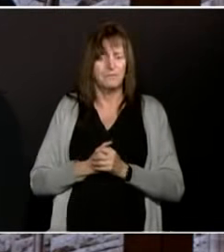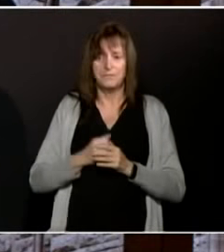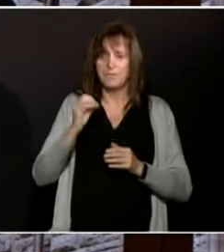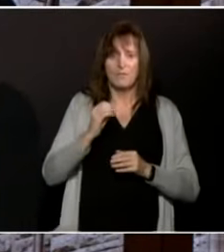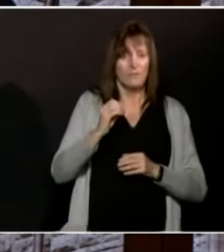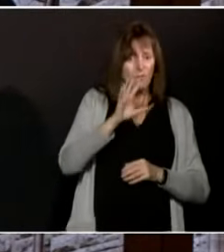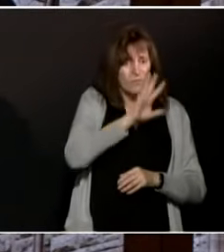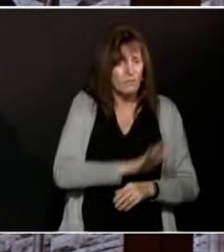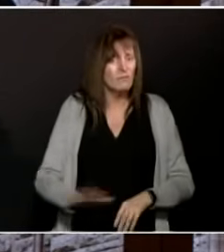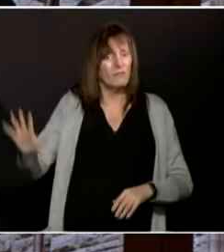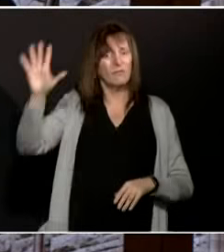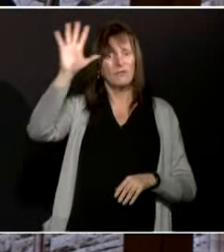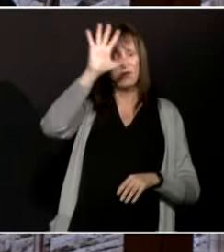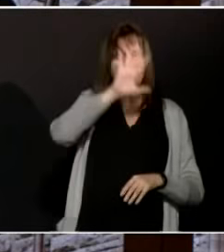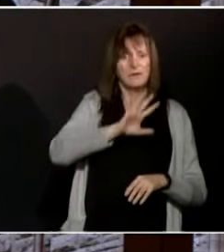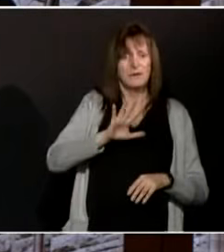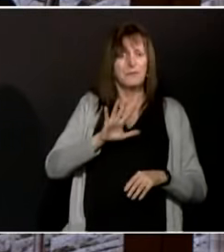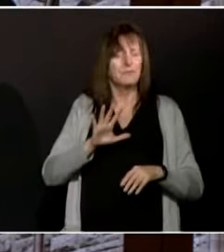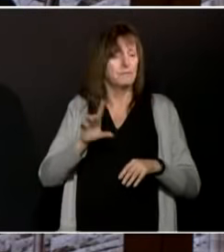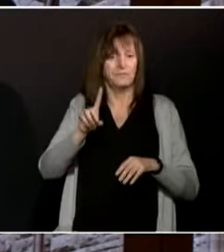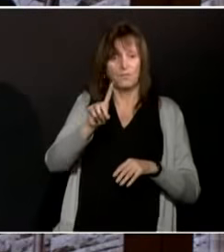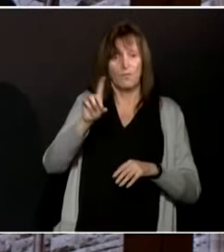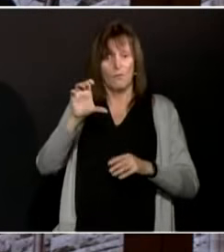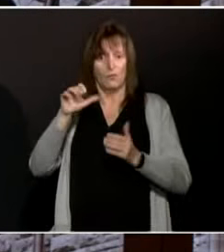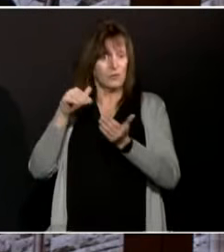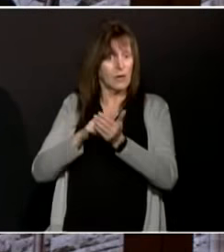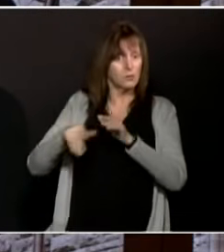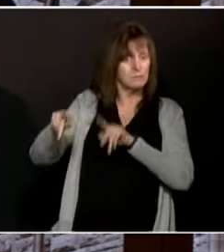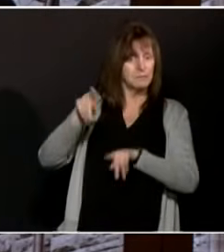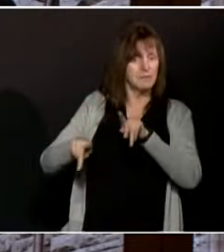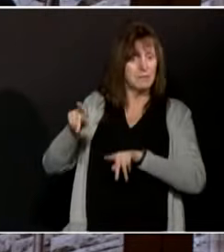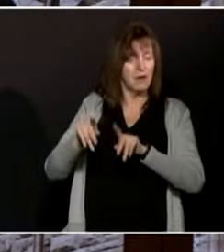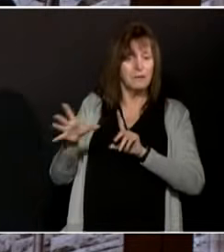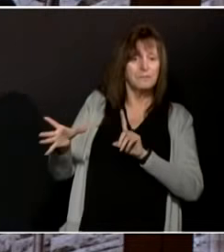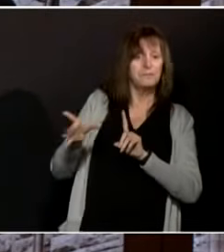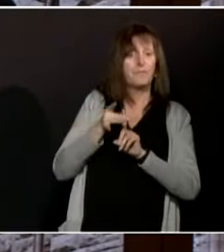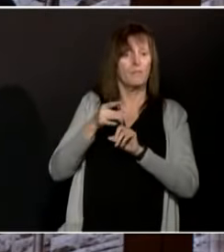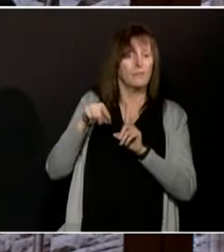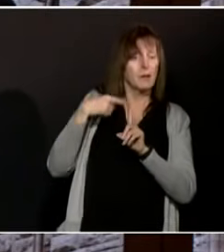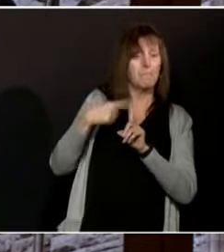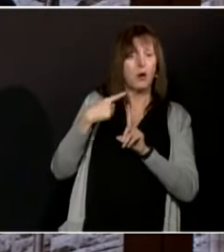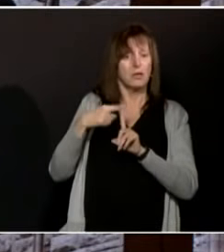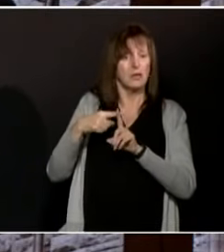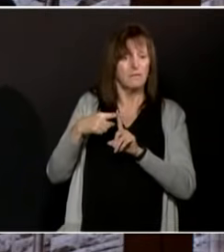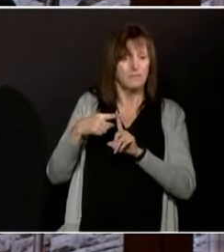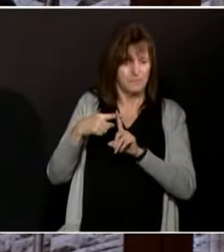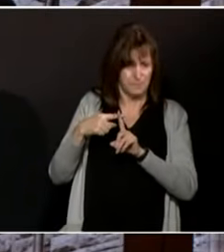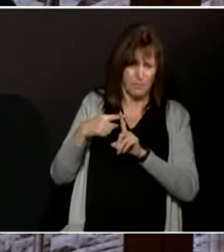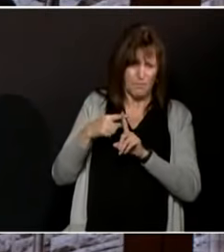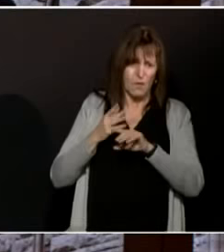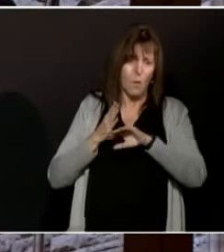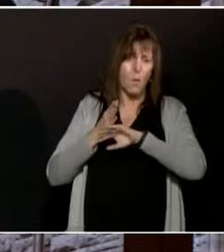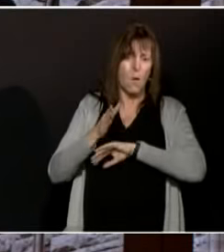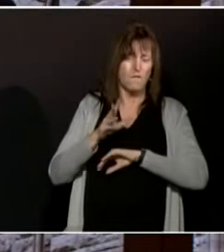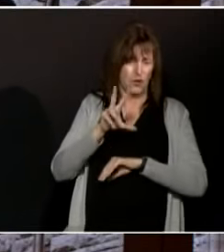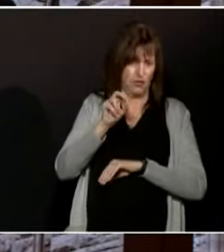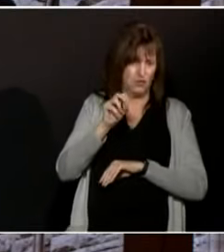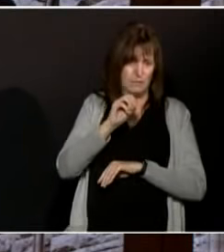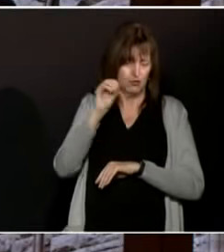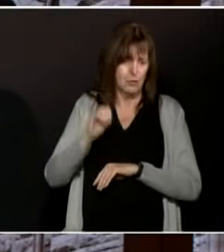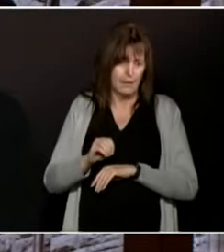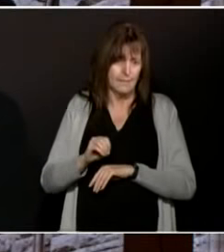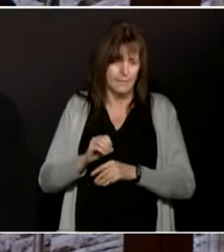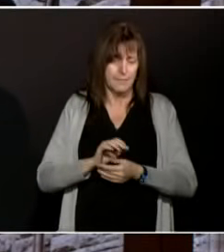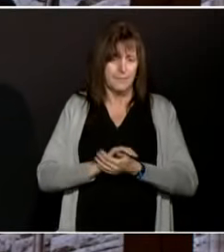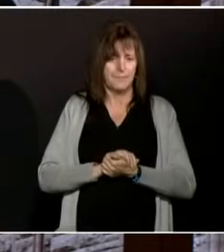100,000 has gone up 37% in the 1 week only. And we're at, for the Ontario average, because people seem to think it's more about one area and another